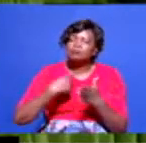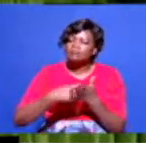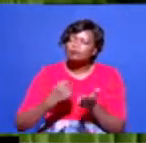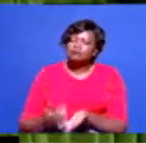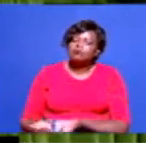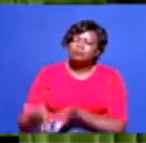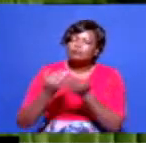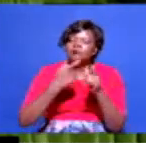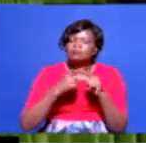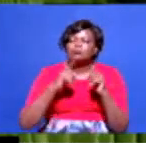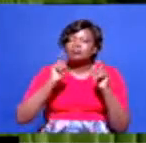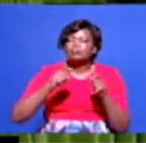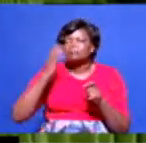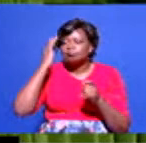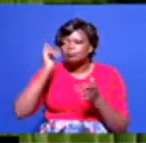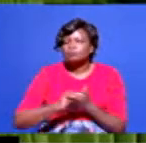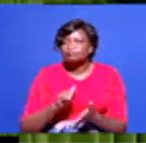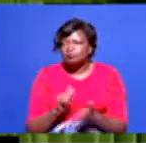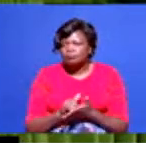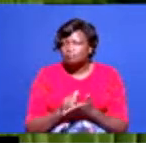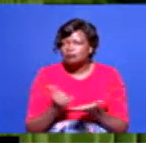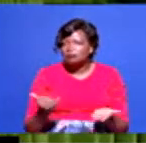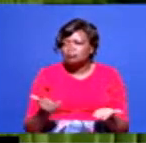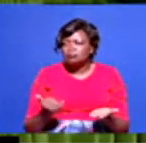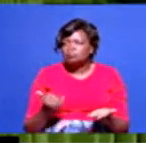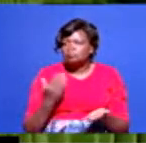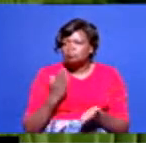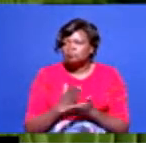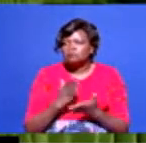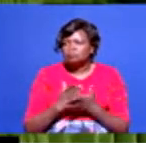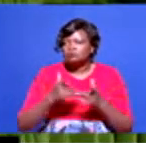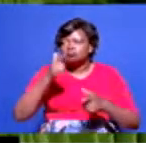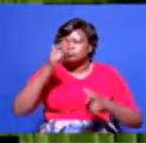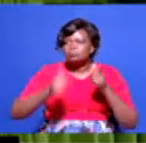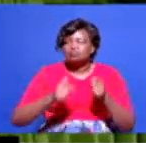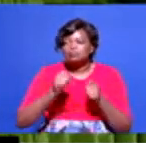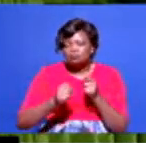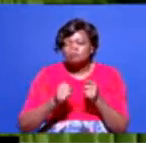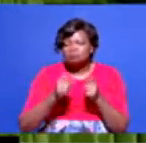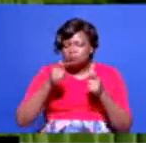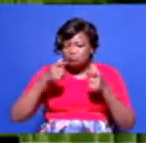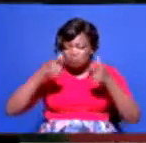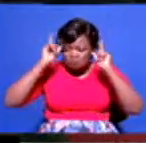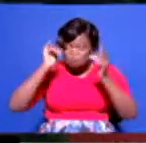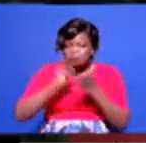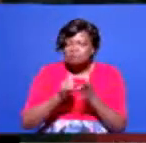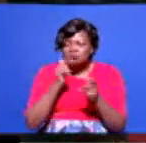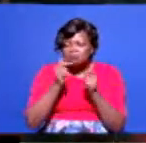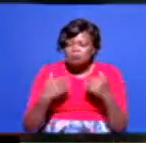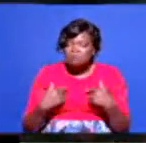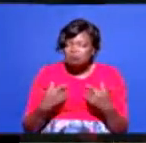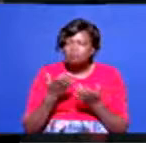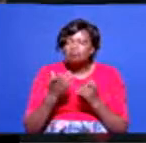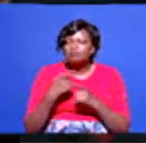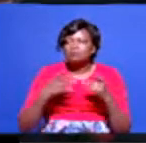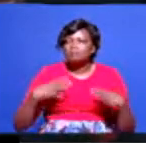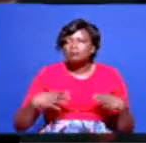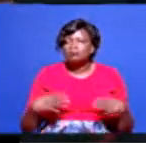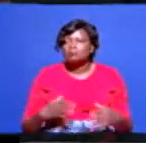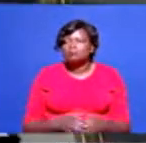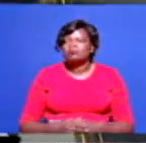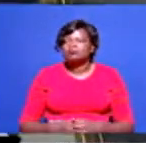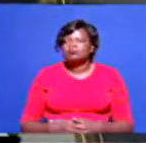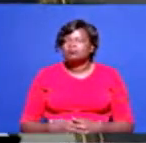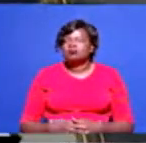ijue ya kwamba ile ng'ombe ambayo inatoa maziwa ni biashara ya wananchi. The coalition's presidential flag bearer